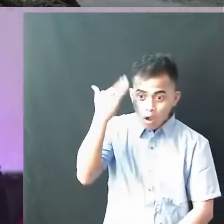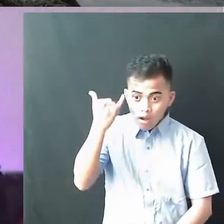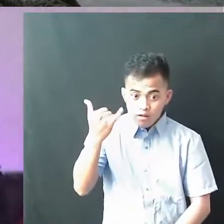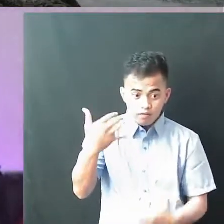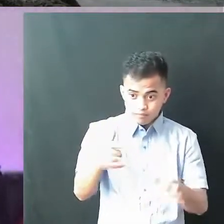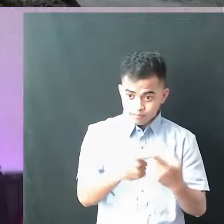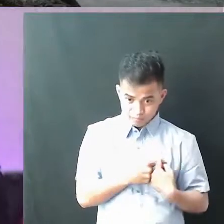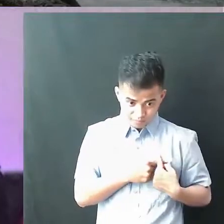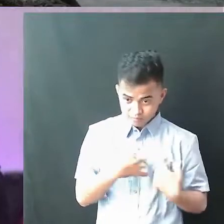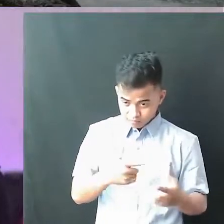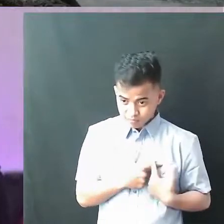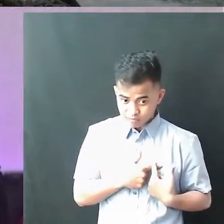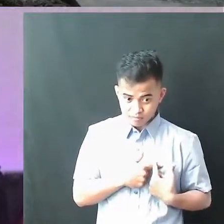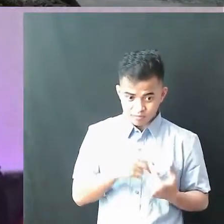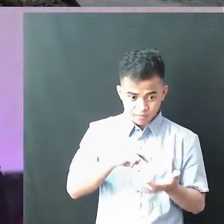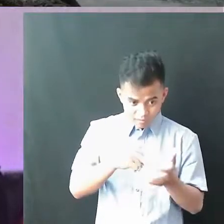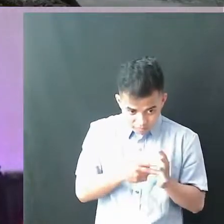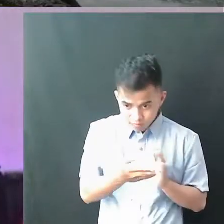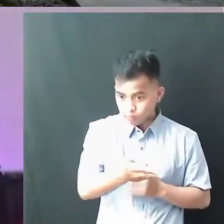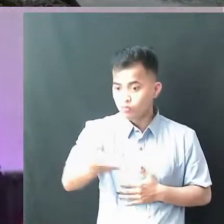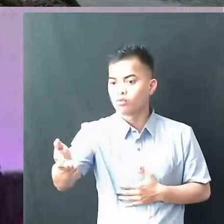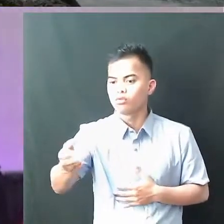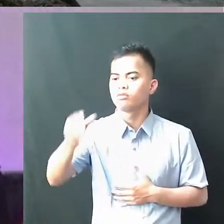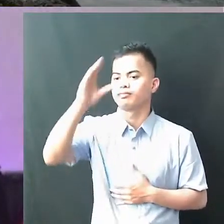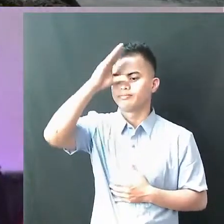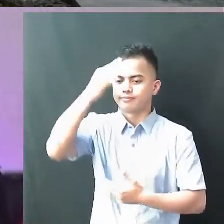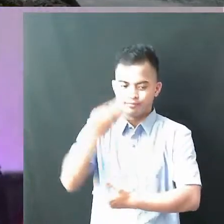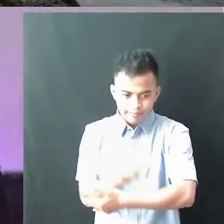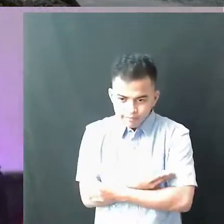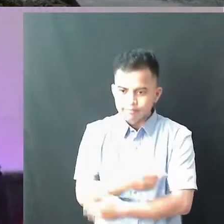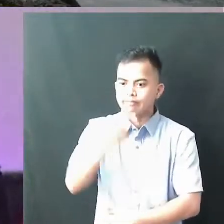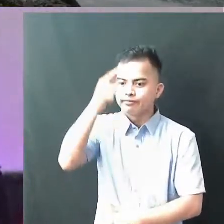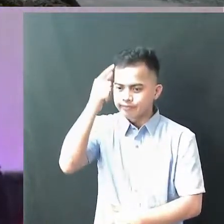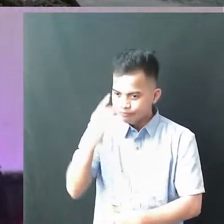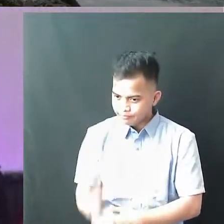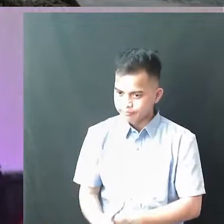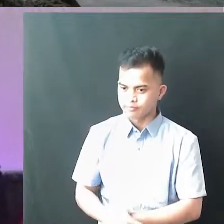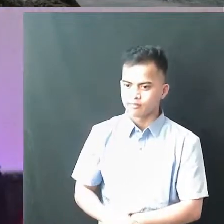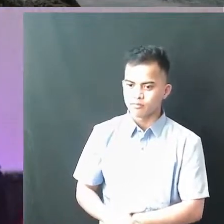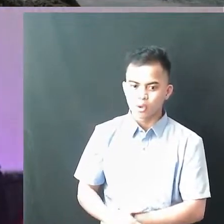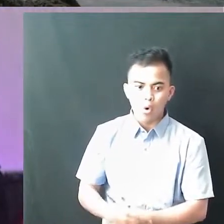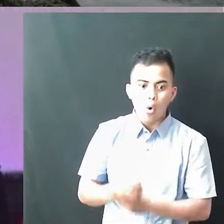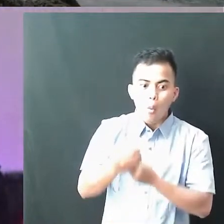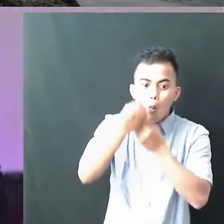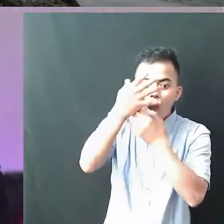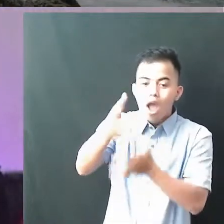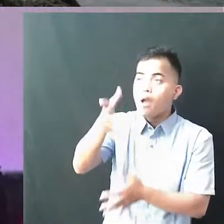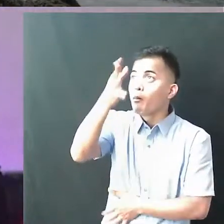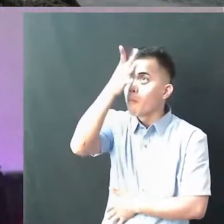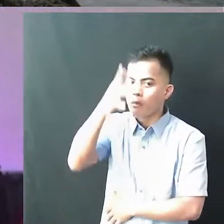by the Spirit of God, they are the sons of God. So, who's leading your